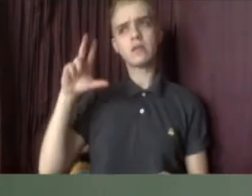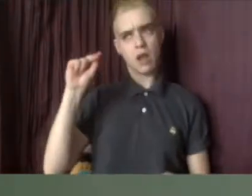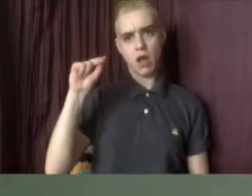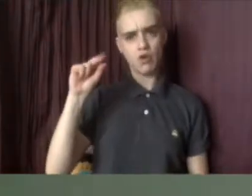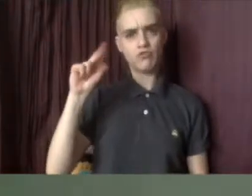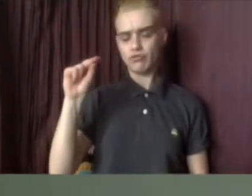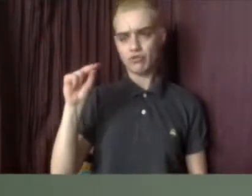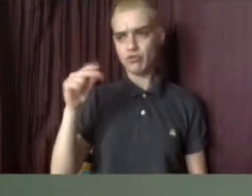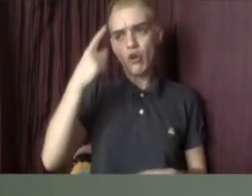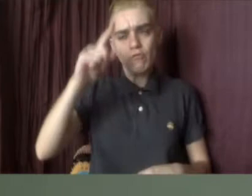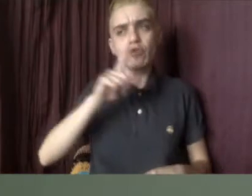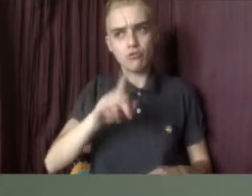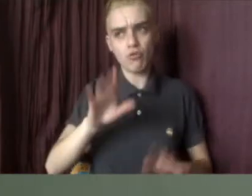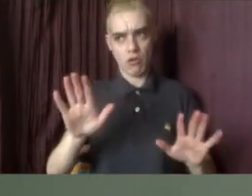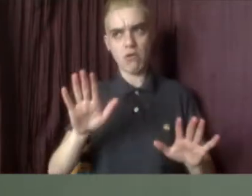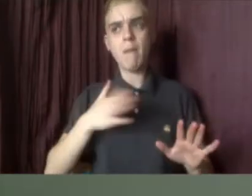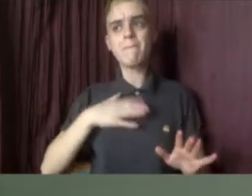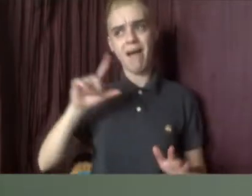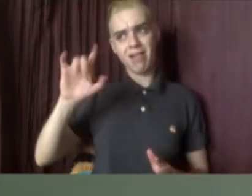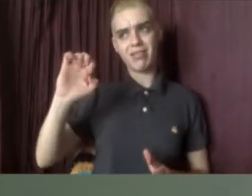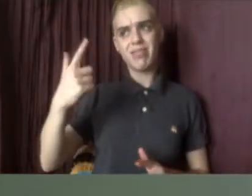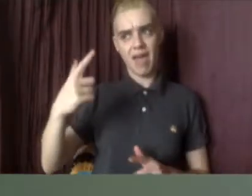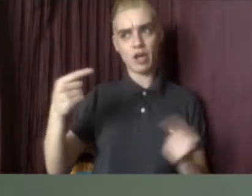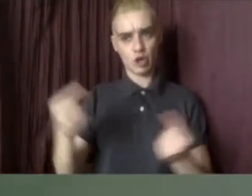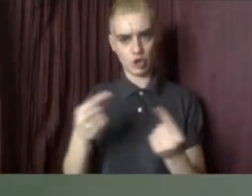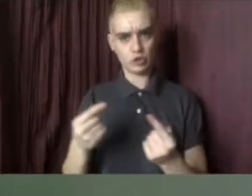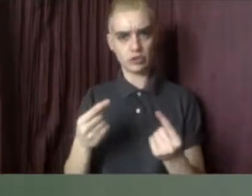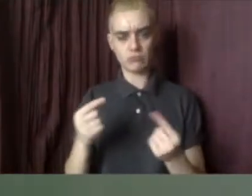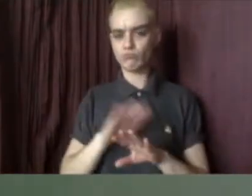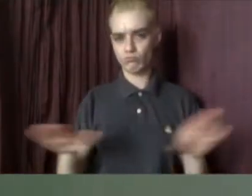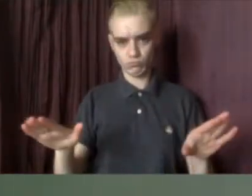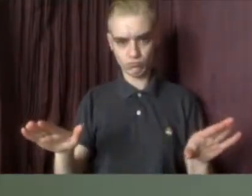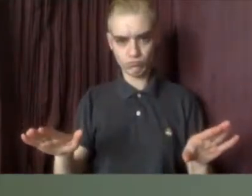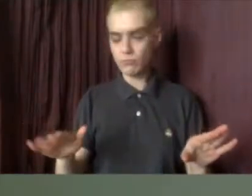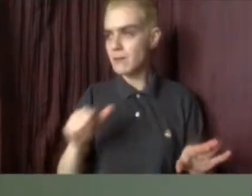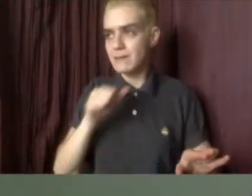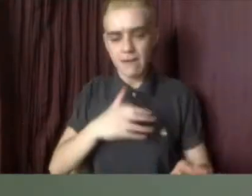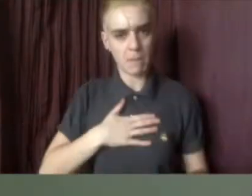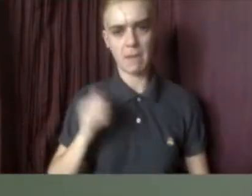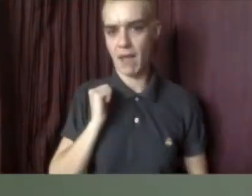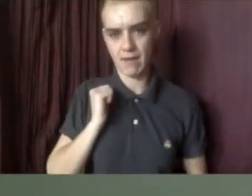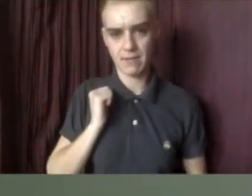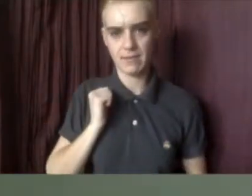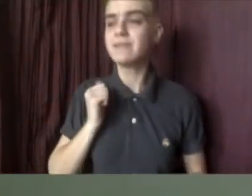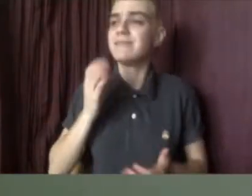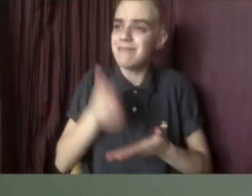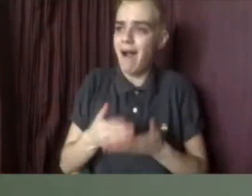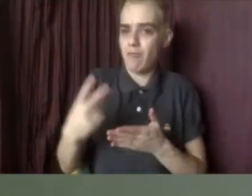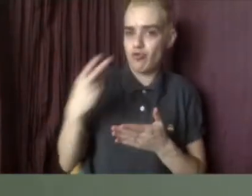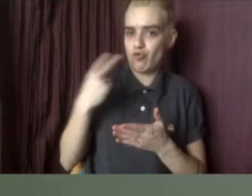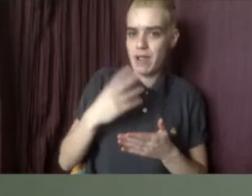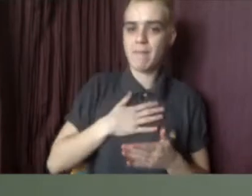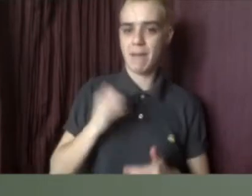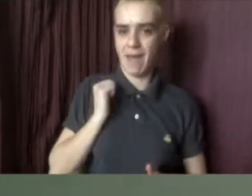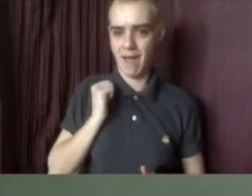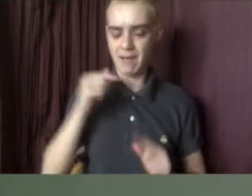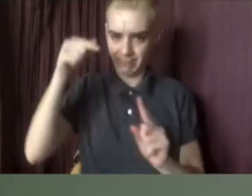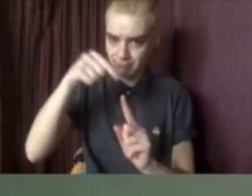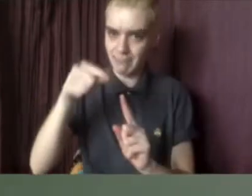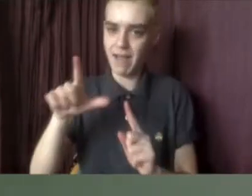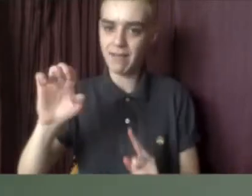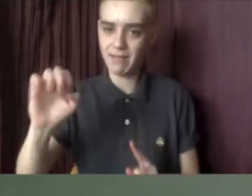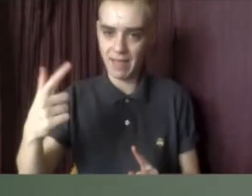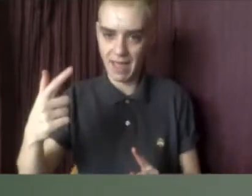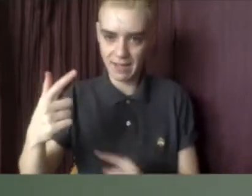but those people who believe the big lie, it's because they feel in their bones that something was wrong. And